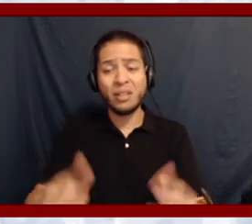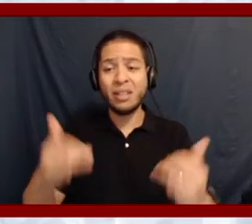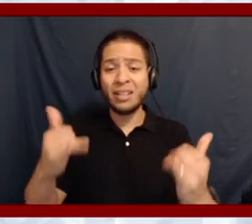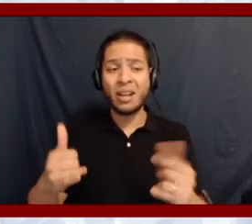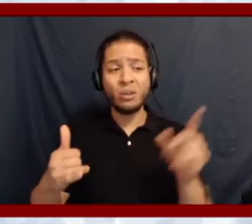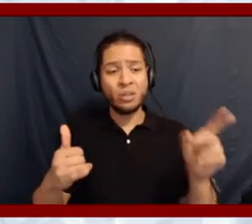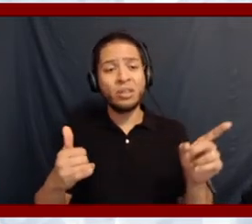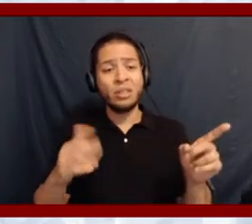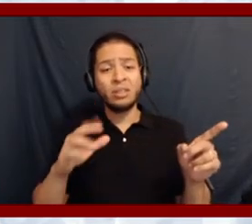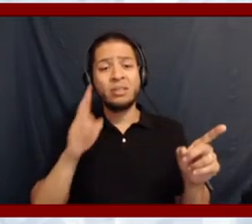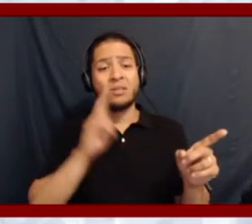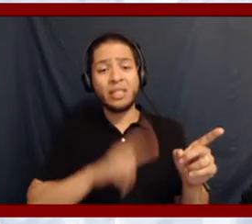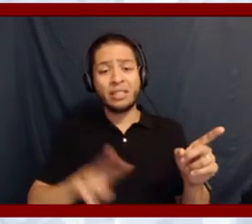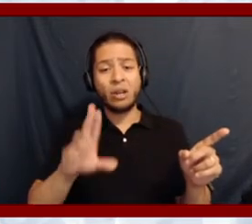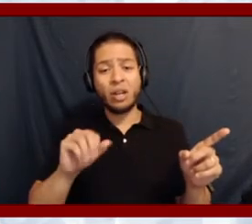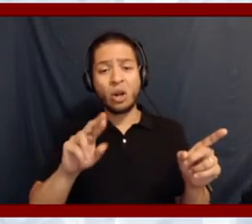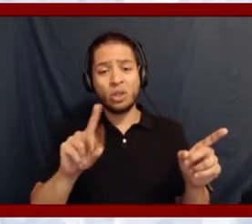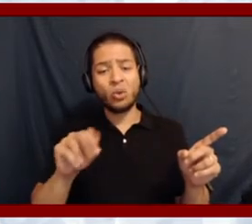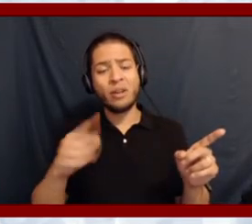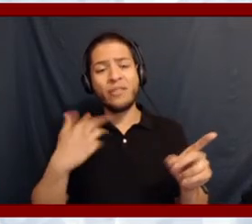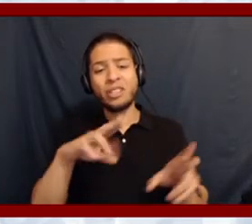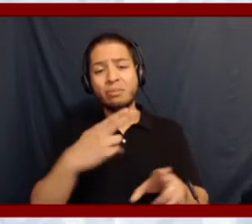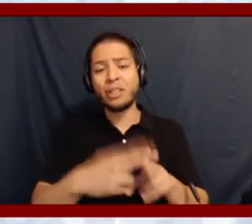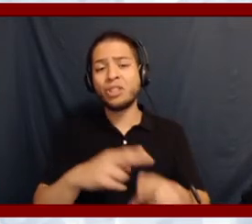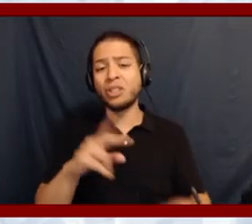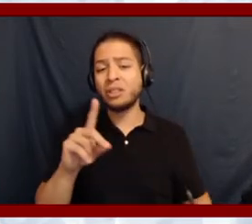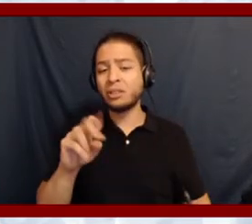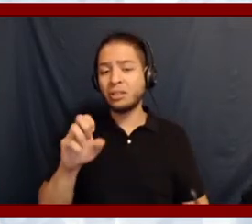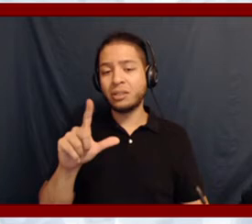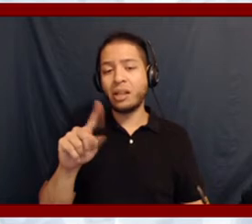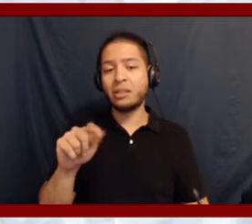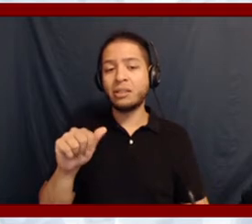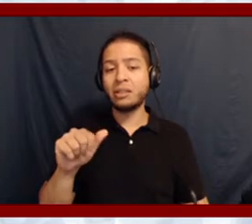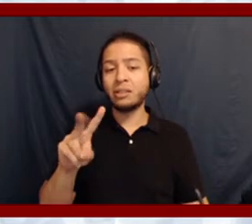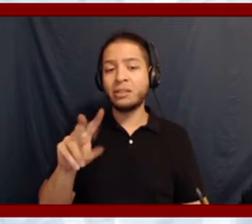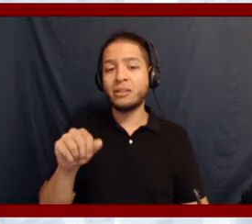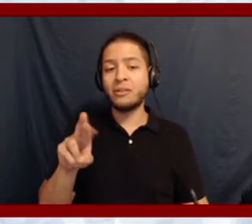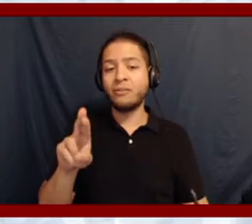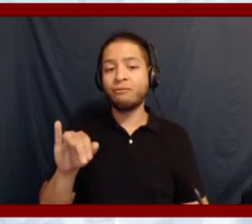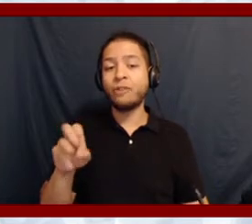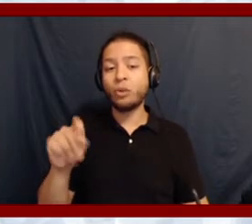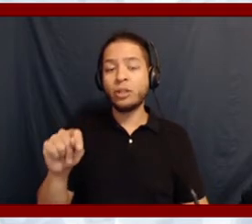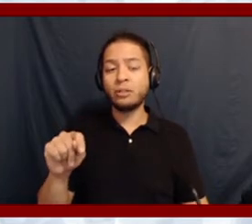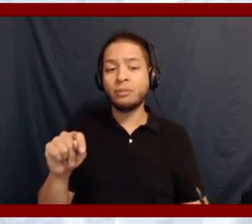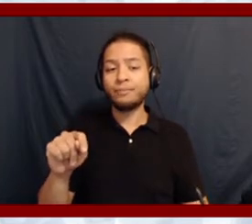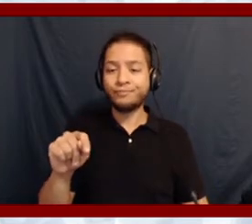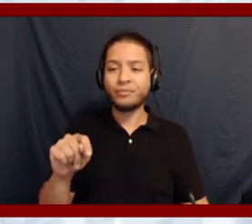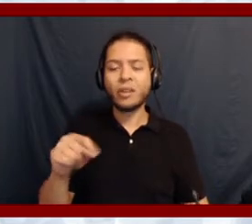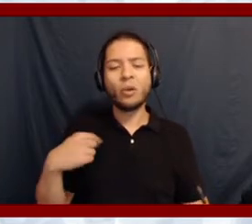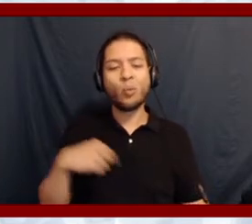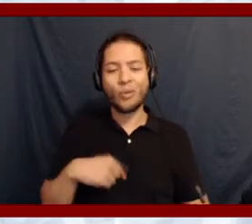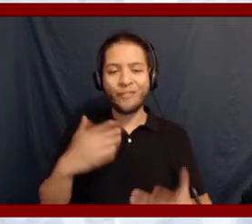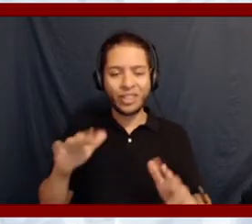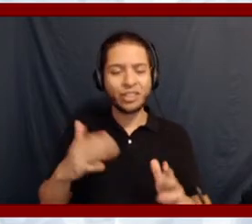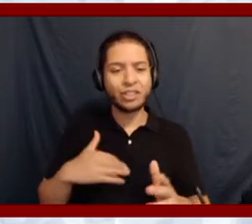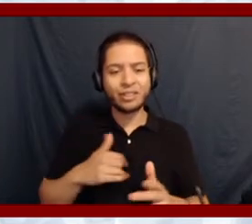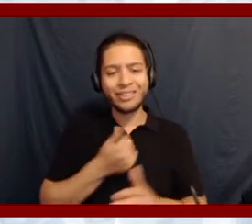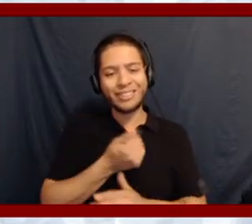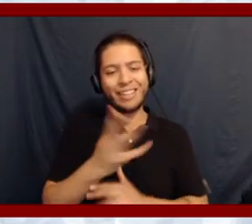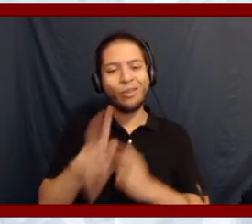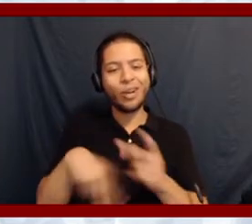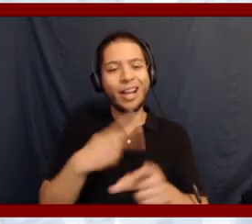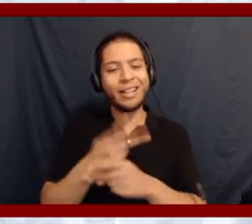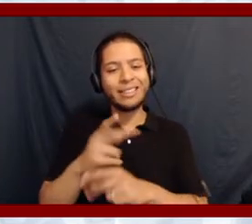that is really quite different from what we have experienced. As bad as the other variants were, the Delta variant has the